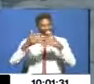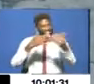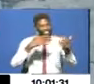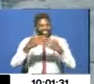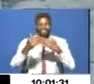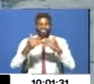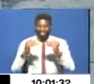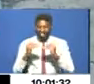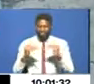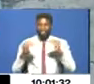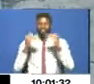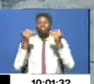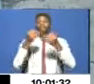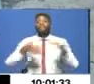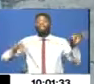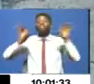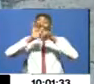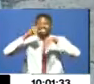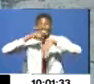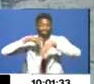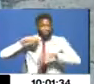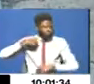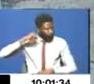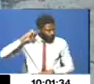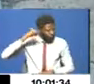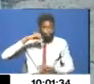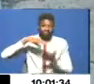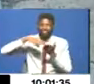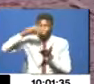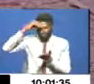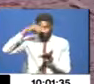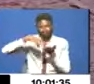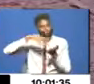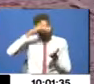important. So when I was in politics, I learned to be